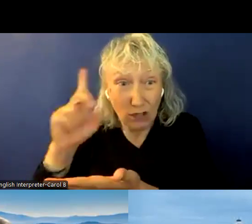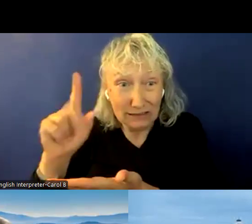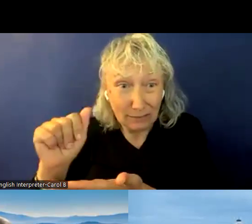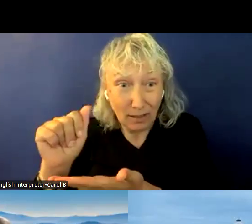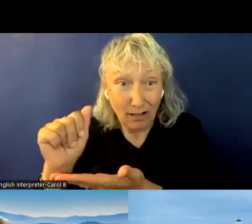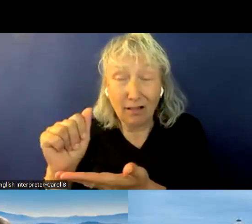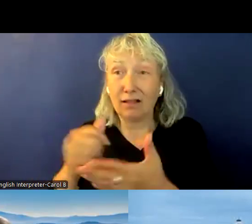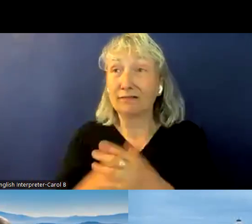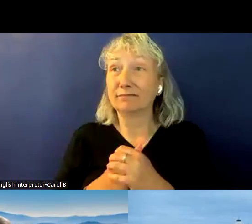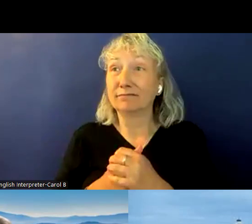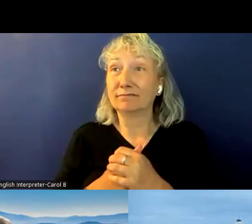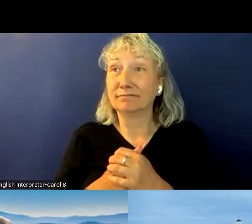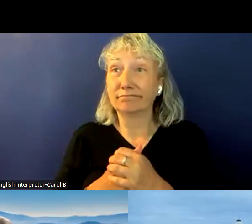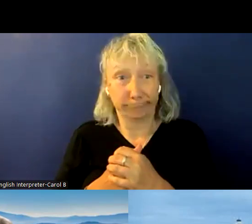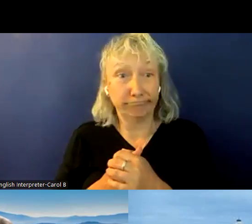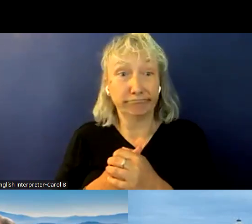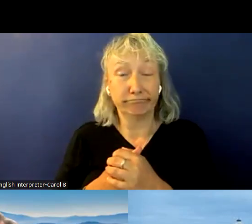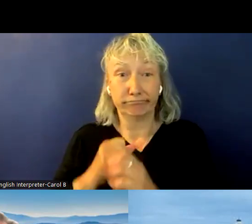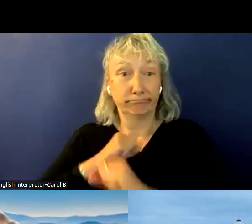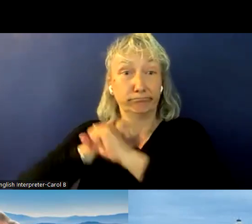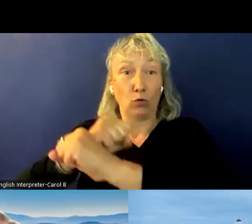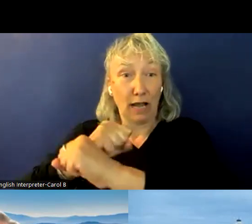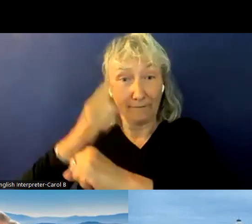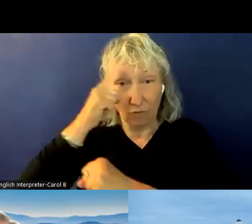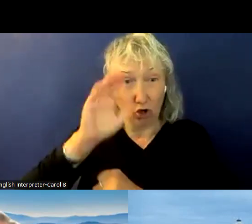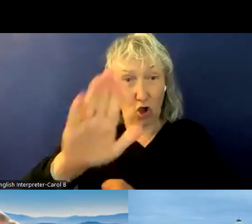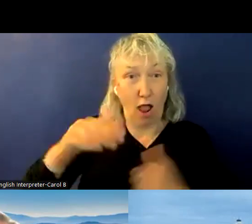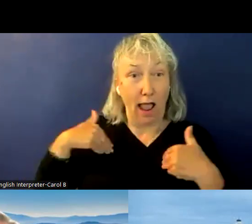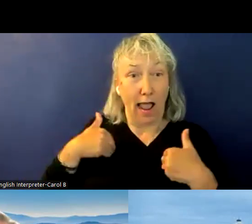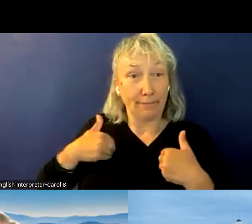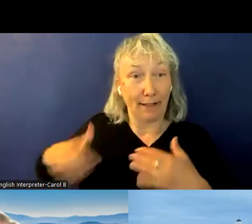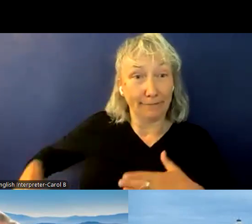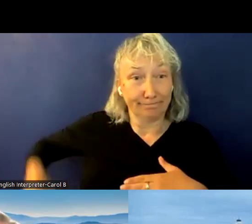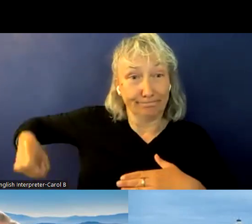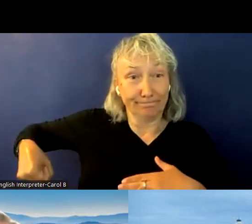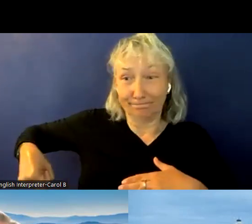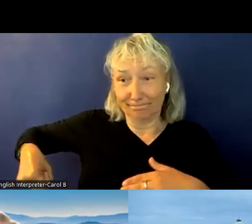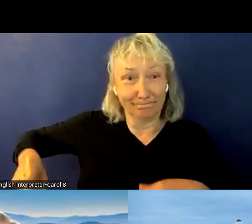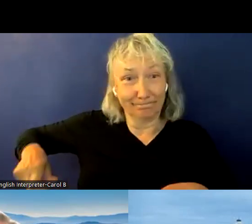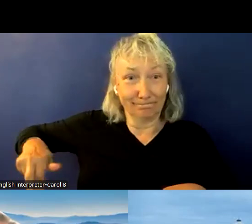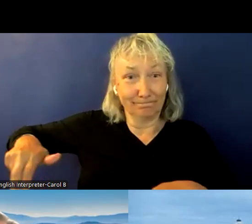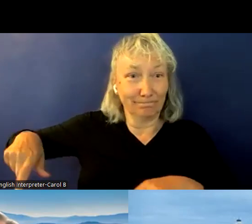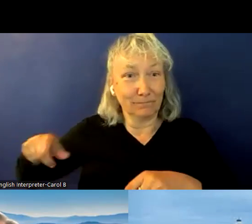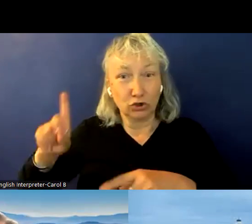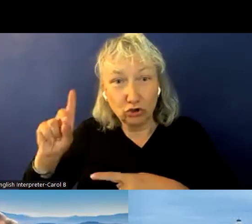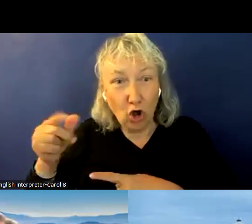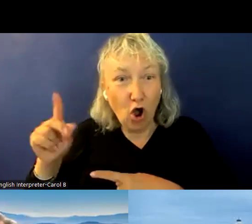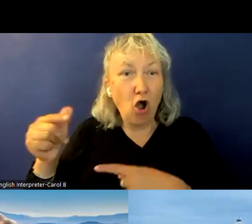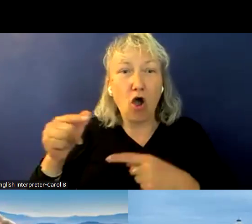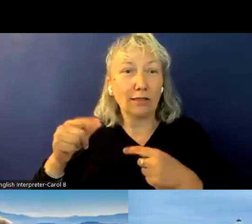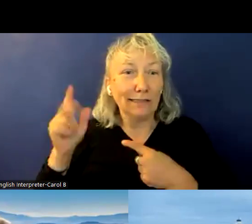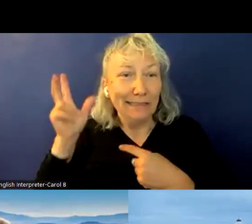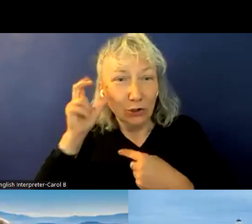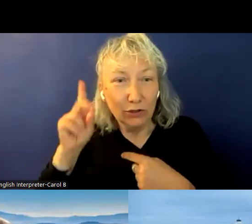for service animals. And certainly in this age, technical age, certainly